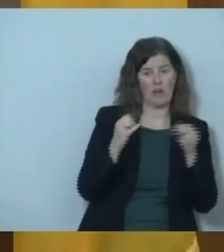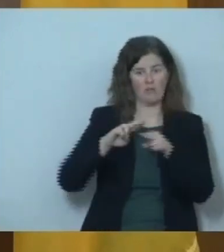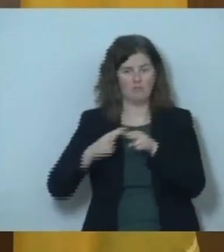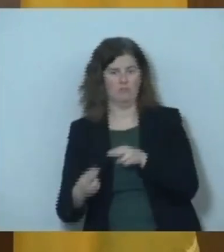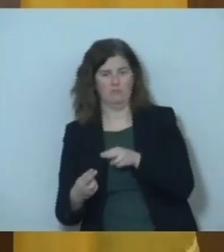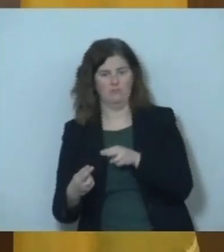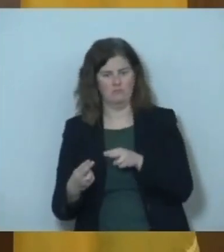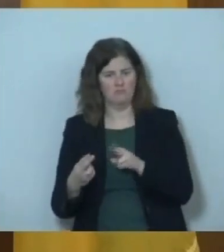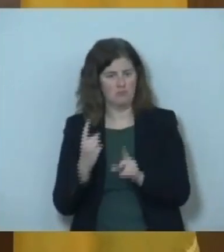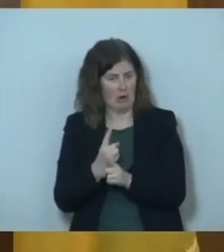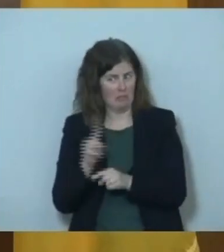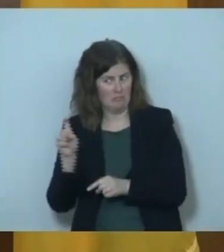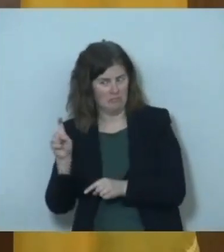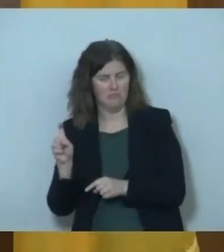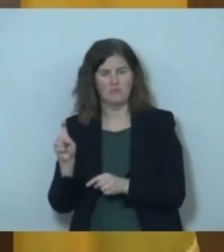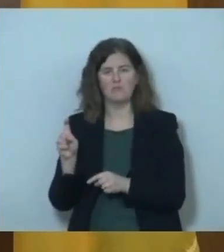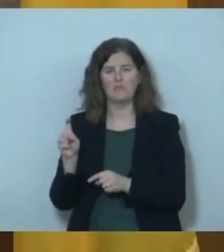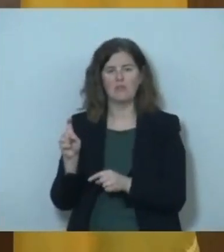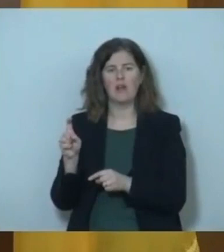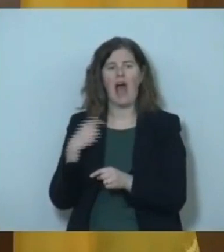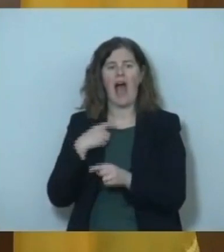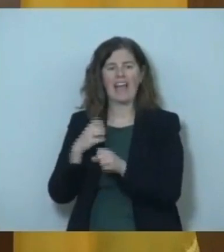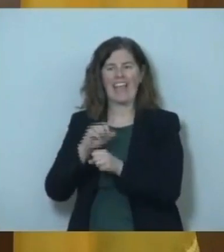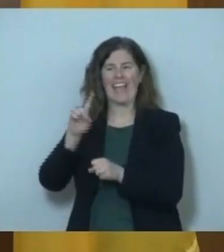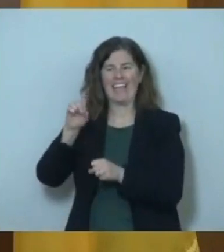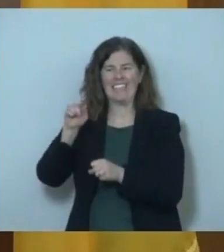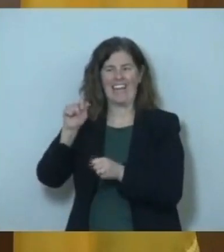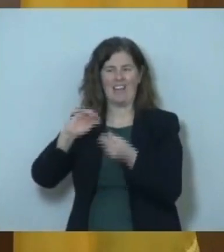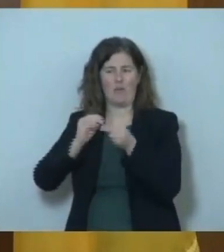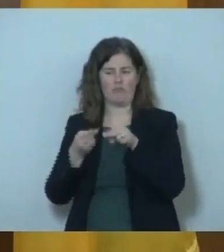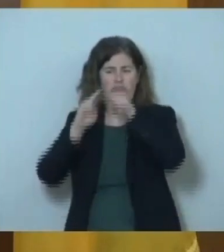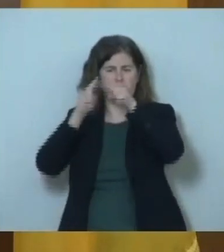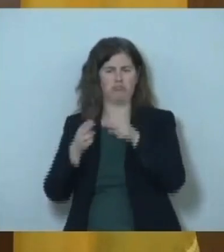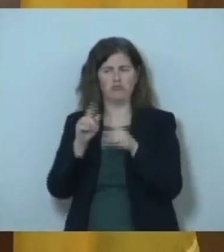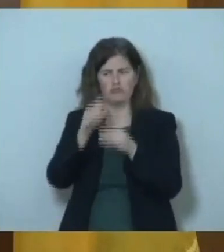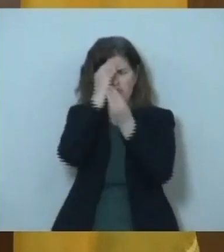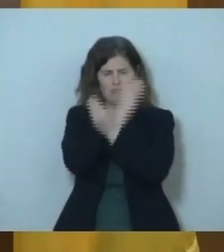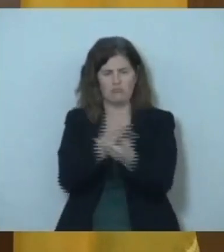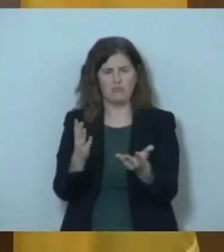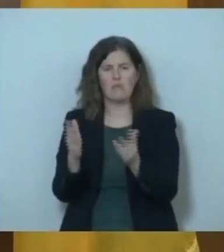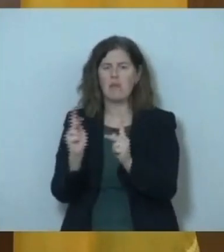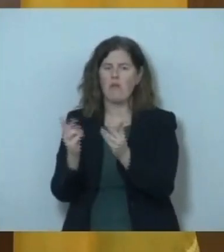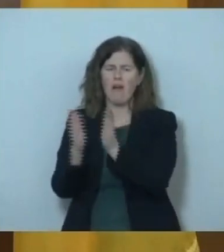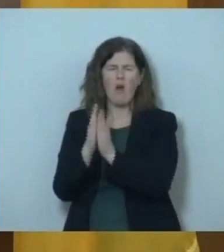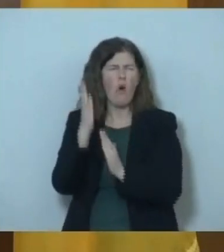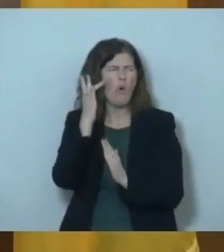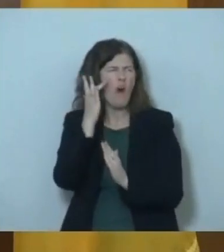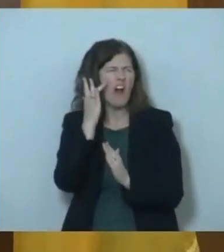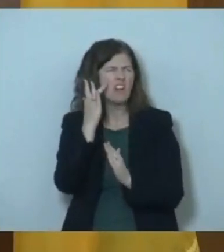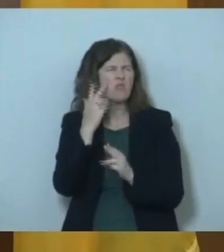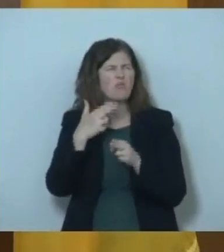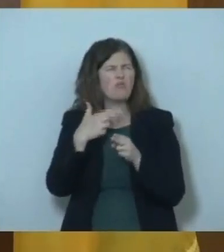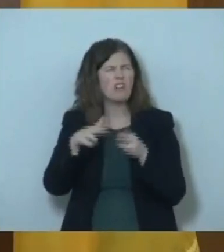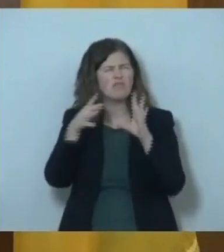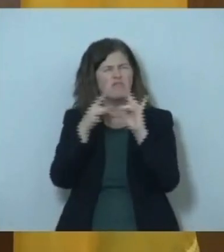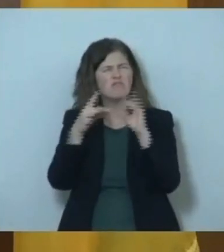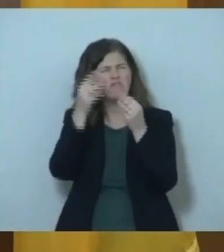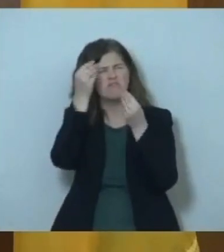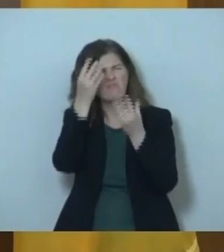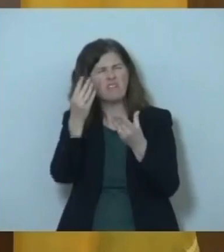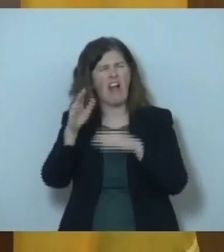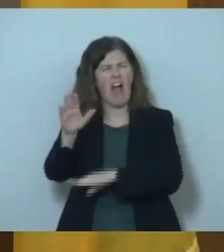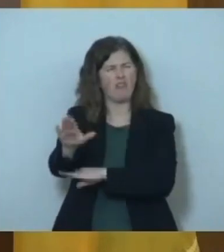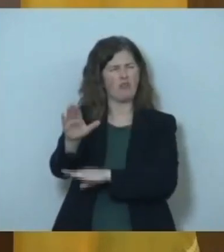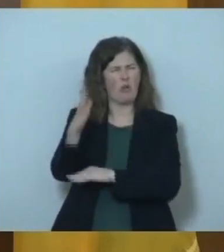right. I get the data increases so people know. I get a lot of questions about that. Why do you do these briefings late